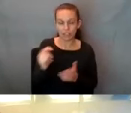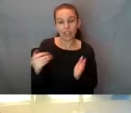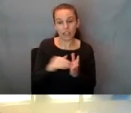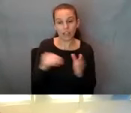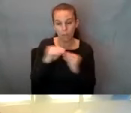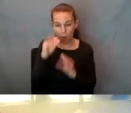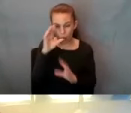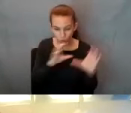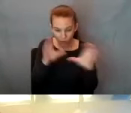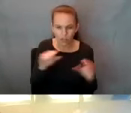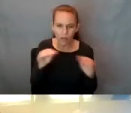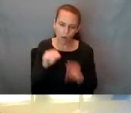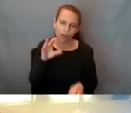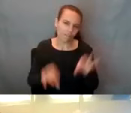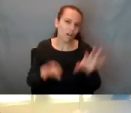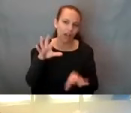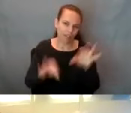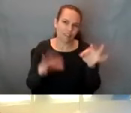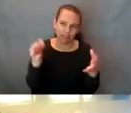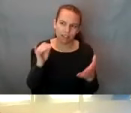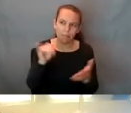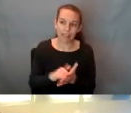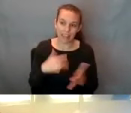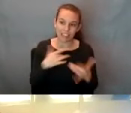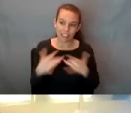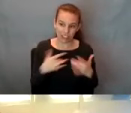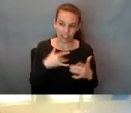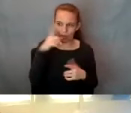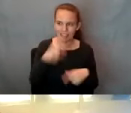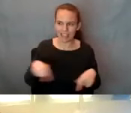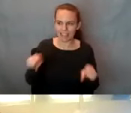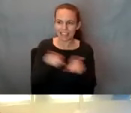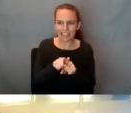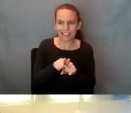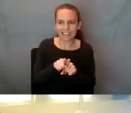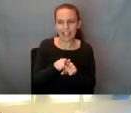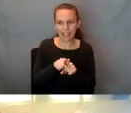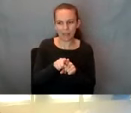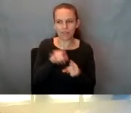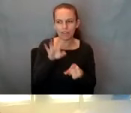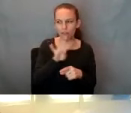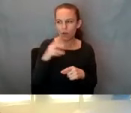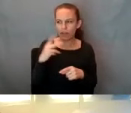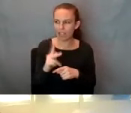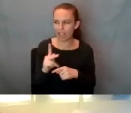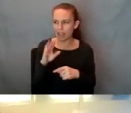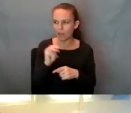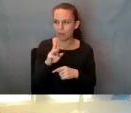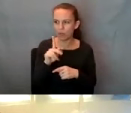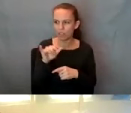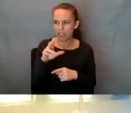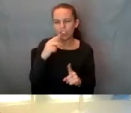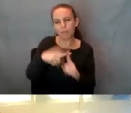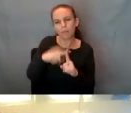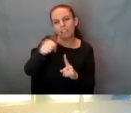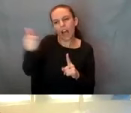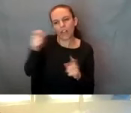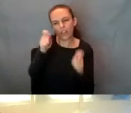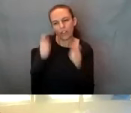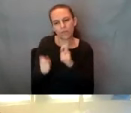you will find. Again, this variant is concerning because it has the same E484K mutation, plus a combination of other mutations which might